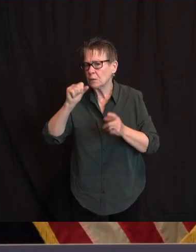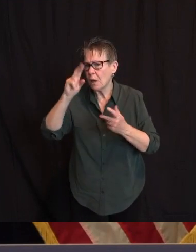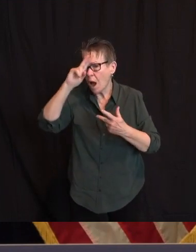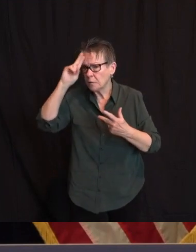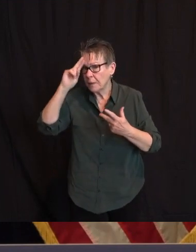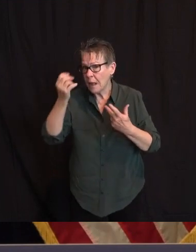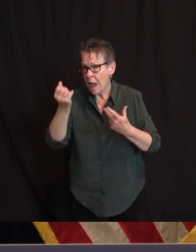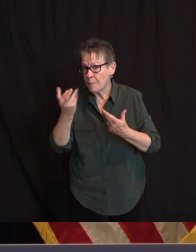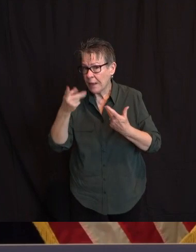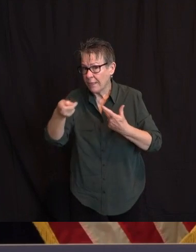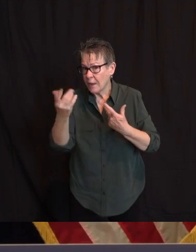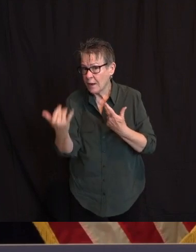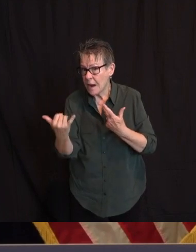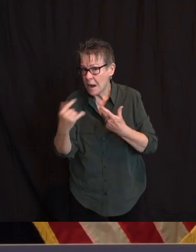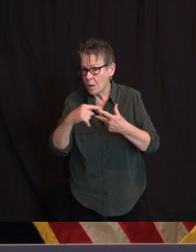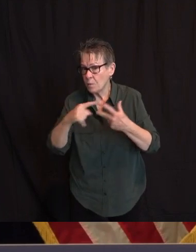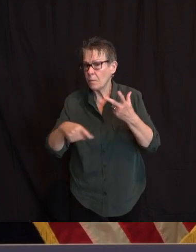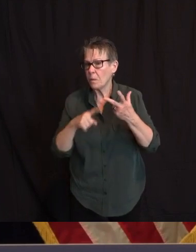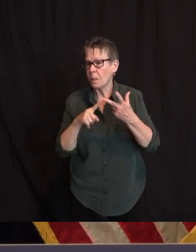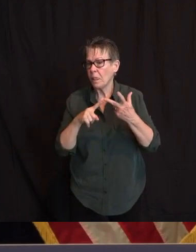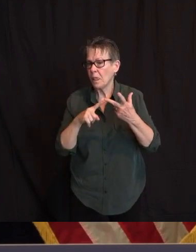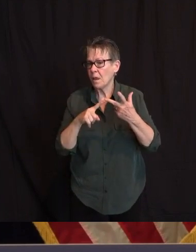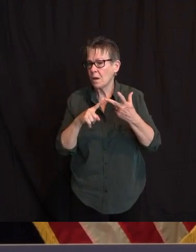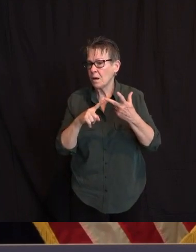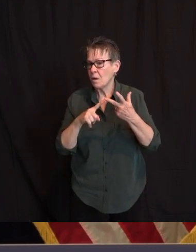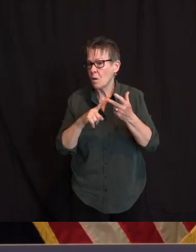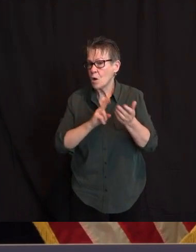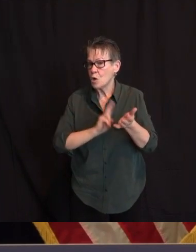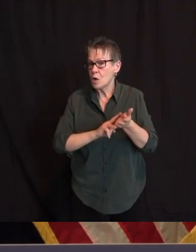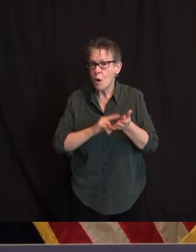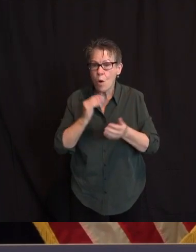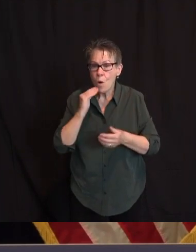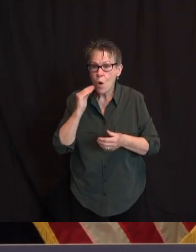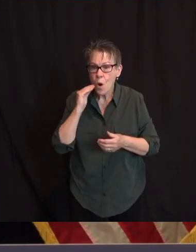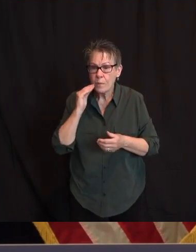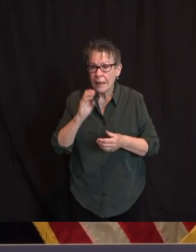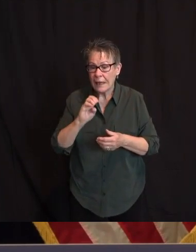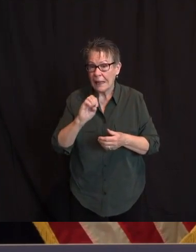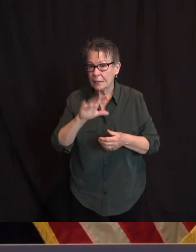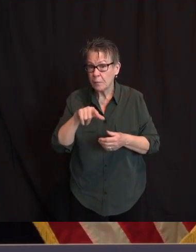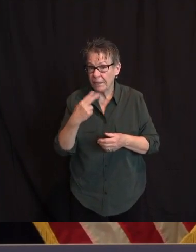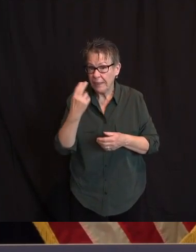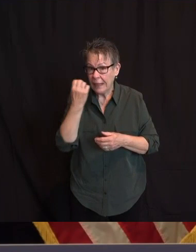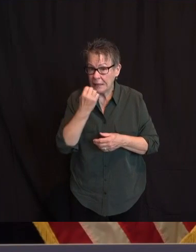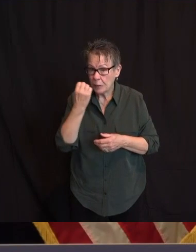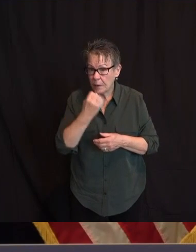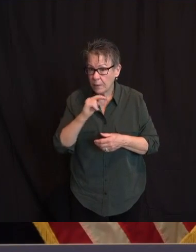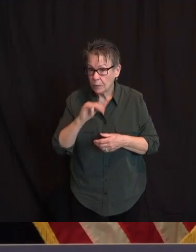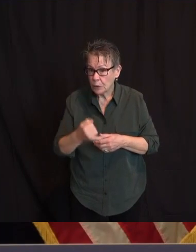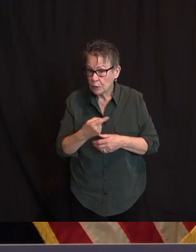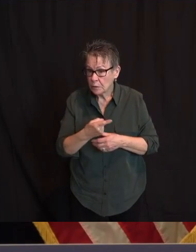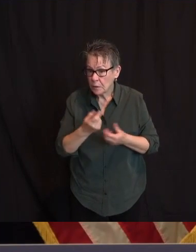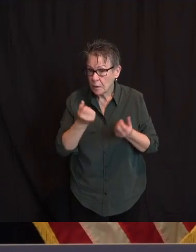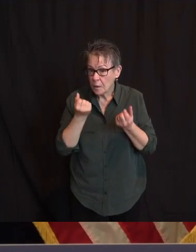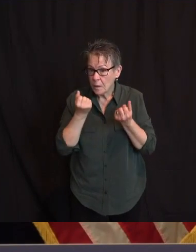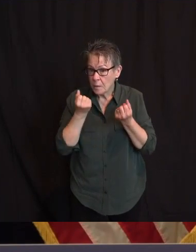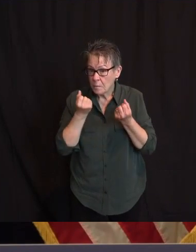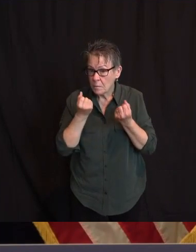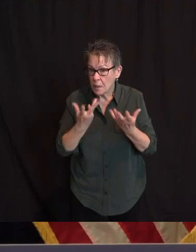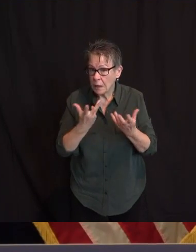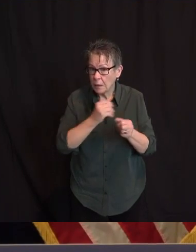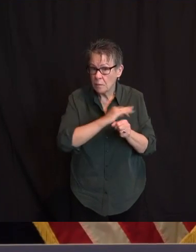in the Star Ledger today. A nursing home in Elizabeth with multiple coronavirus fatalities